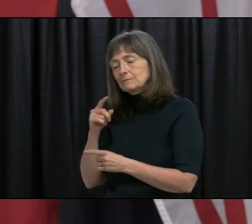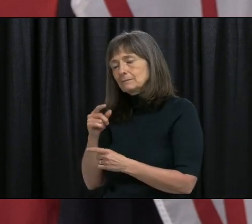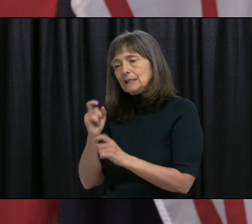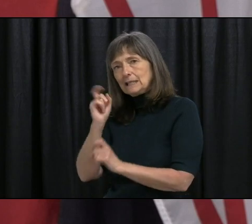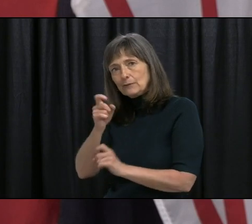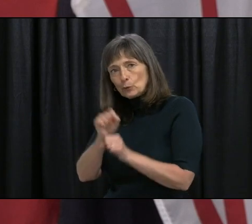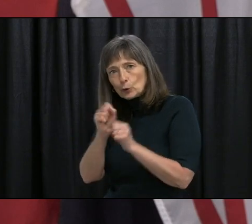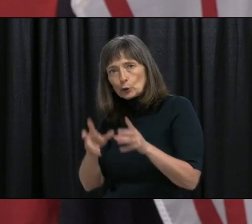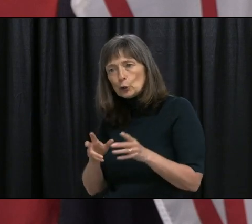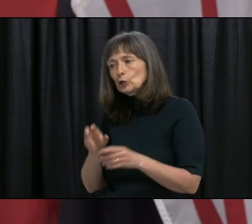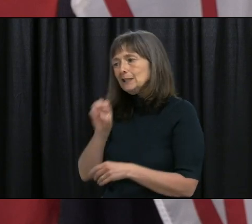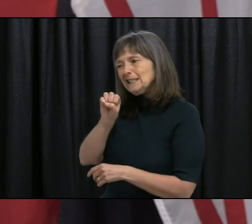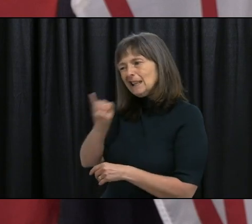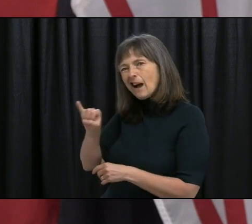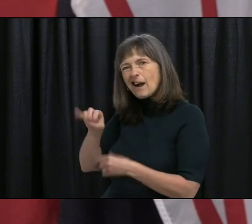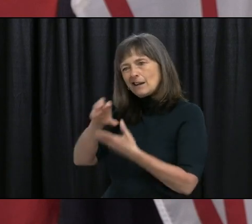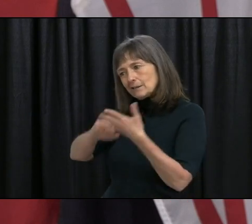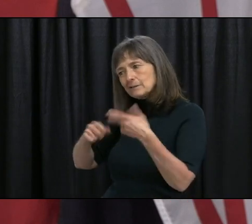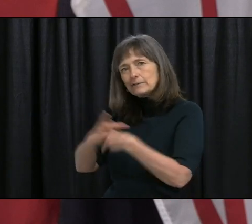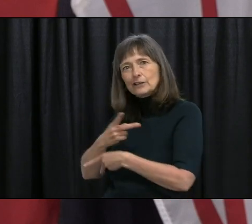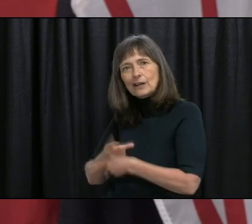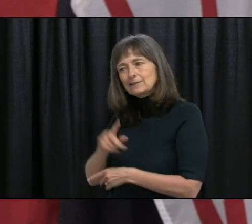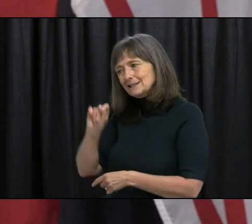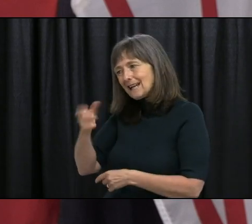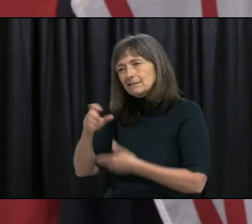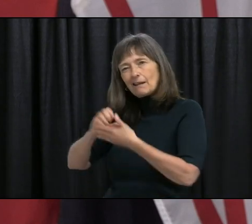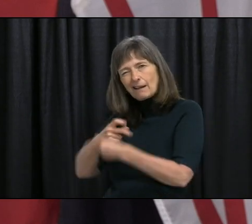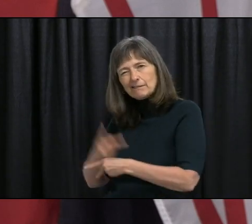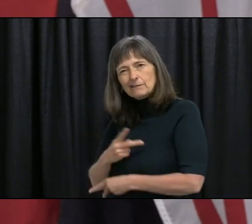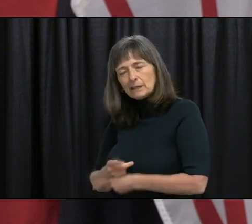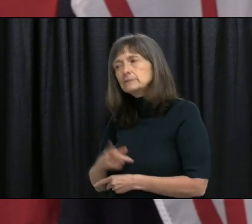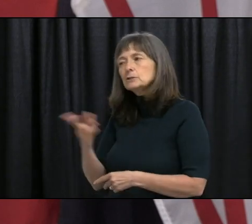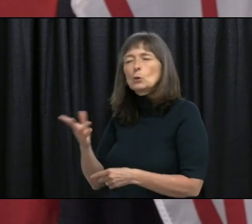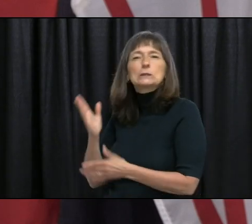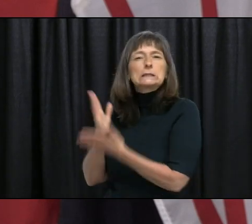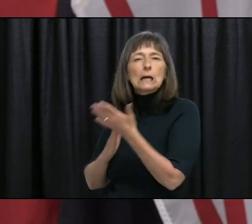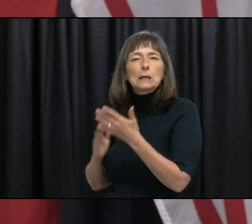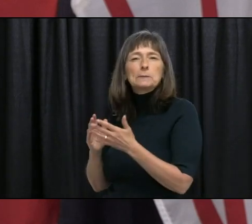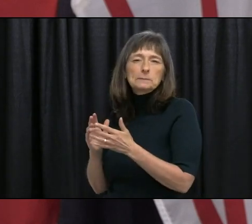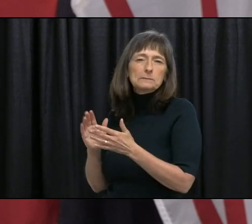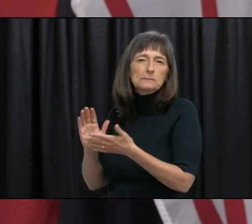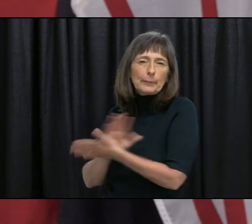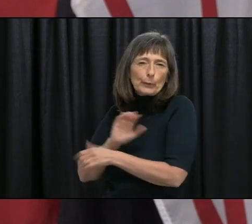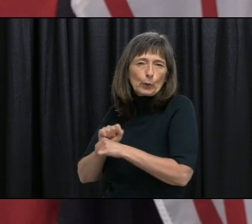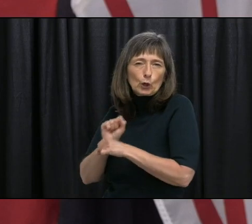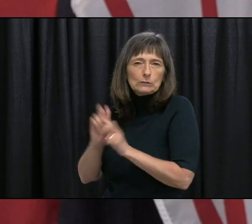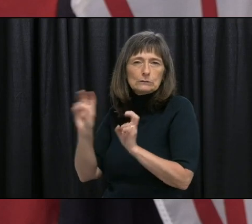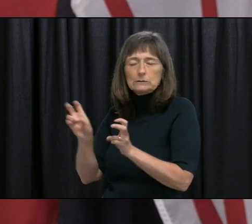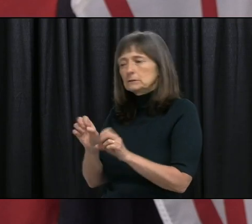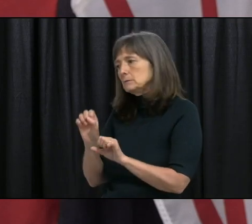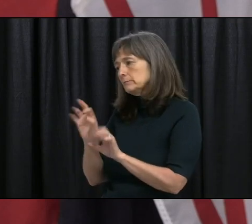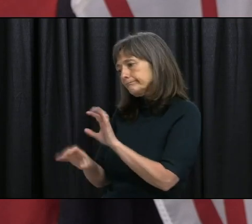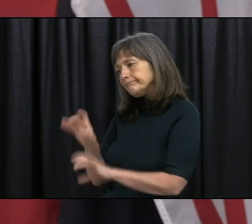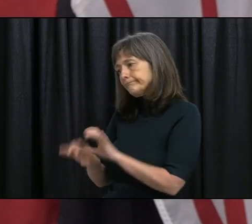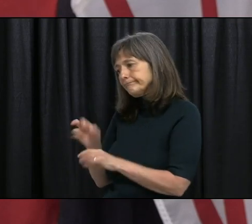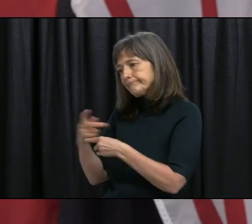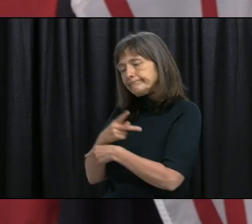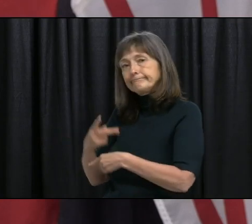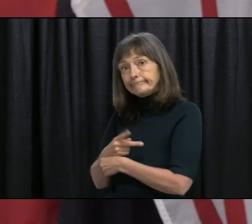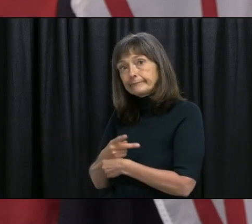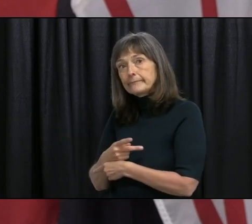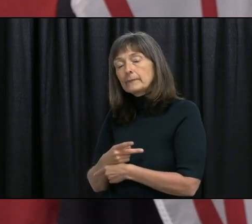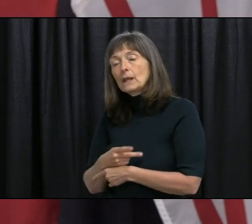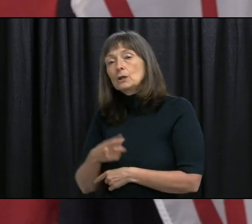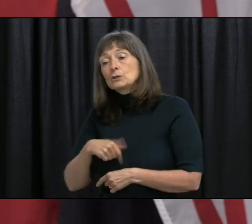employee's portion of the EI premiums, Canada pension premiums, workers' compensation premiums, and so on. So working with the number